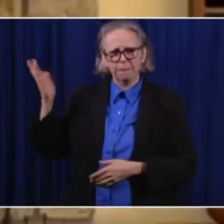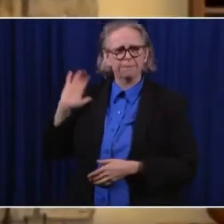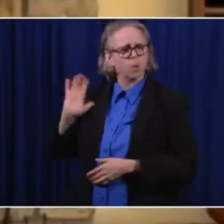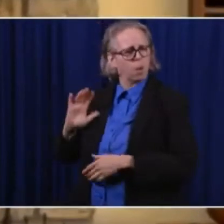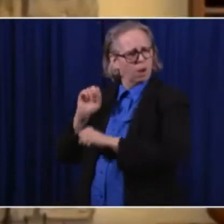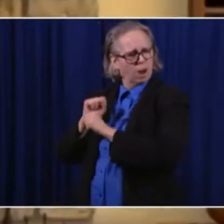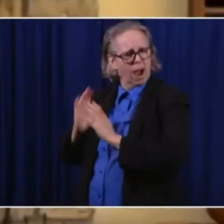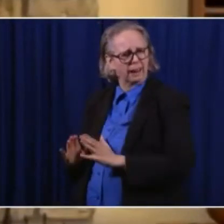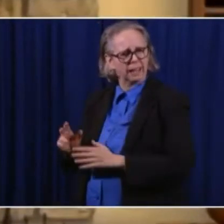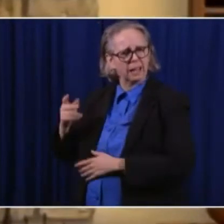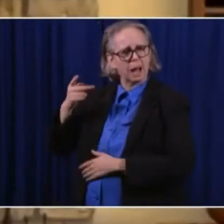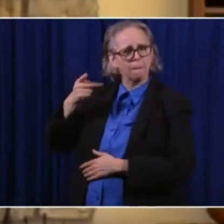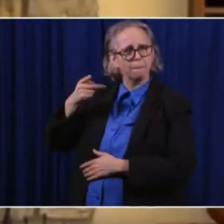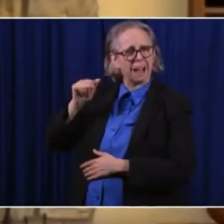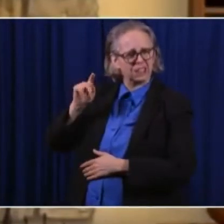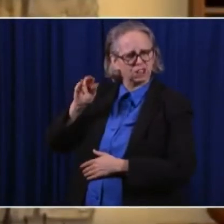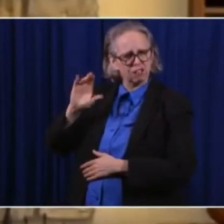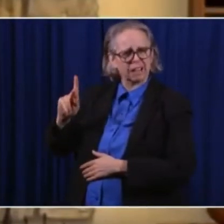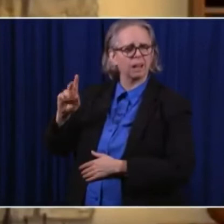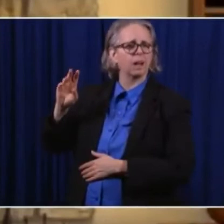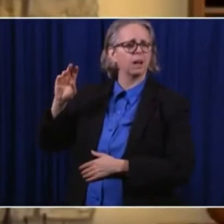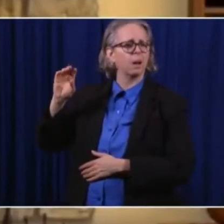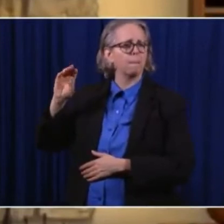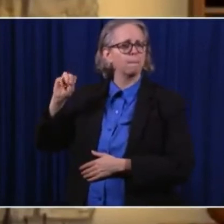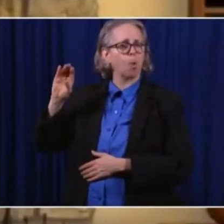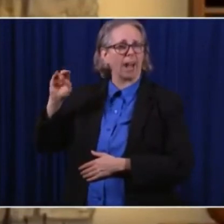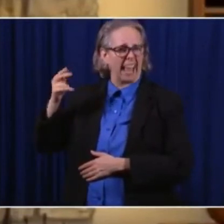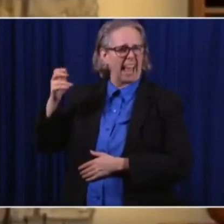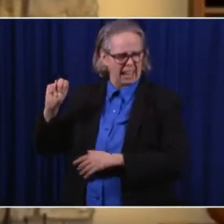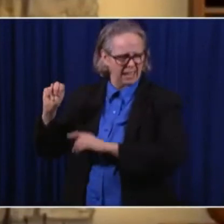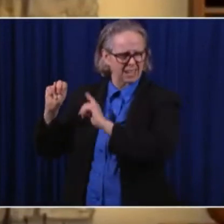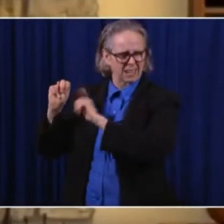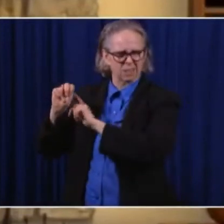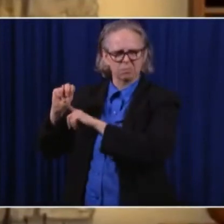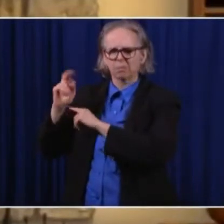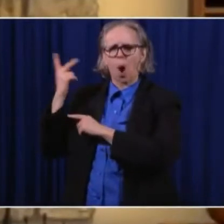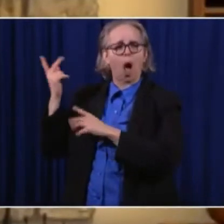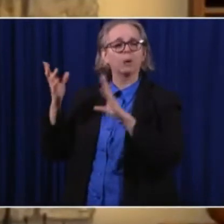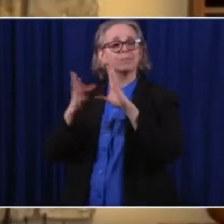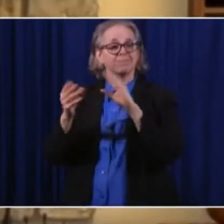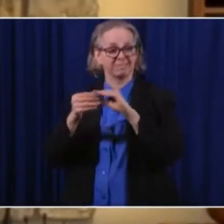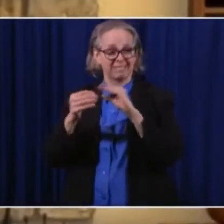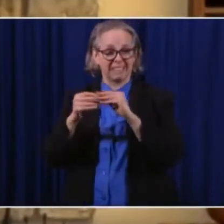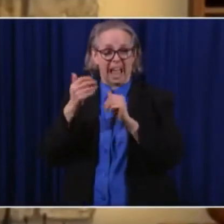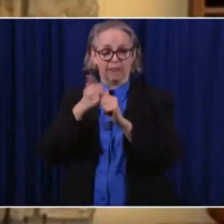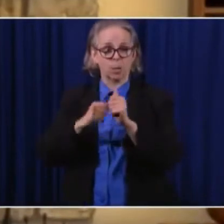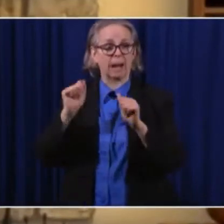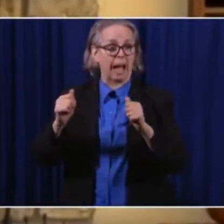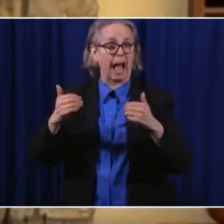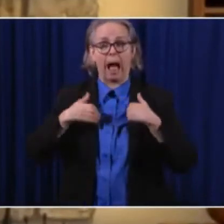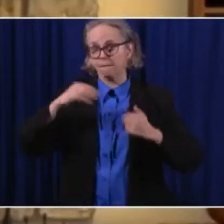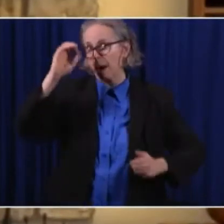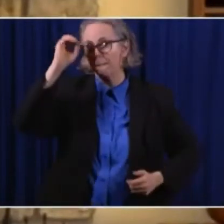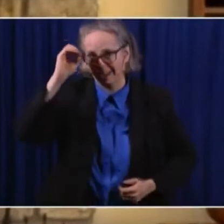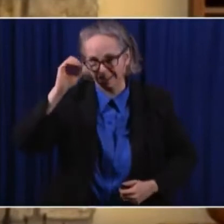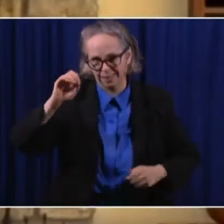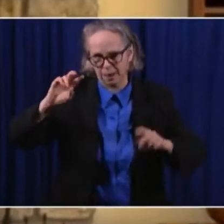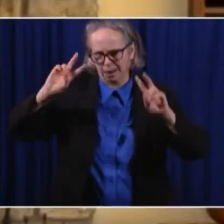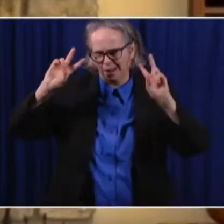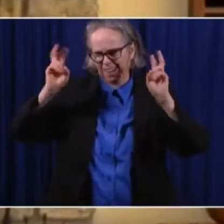entitled to their own opinion. You're just not entitled to your own facts. And I would say that to that mayor and to other people who are just totally